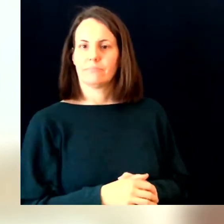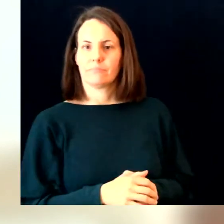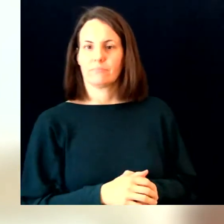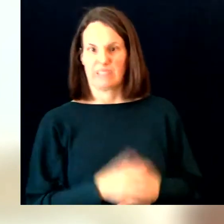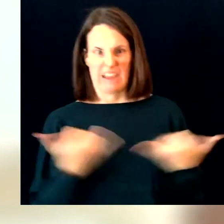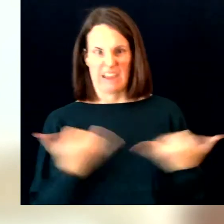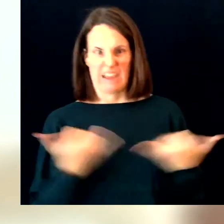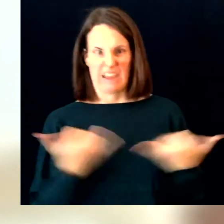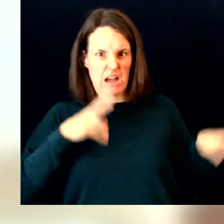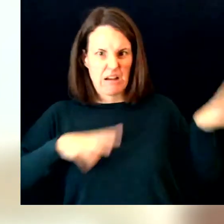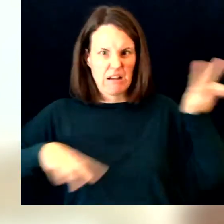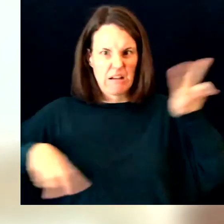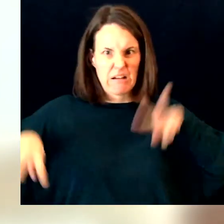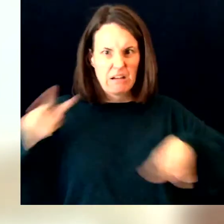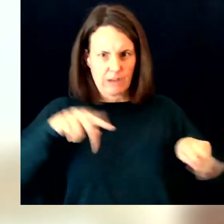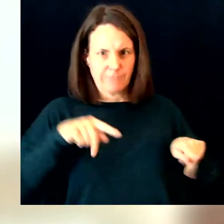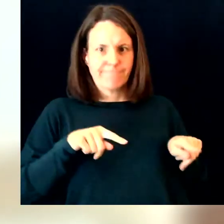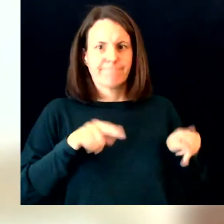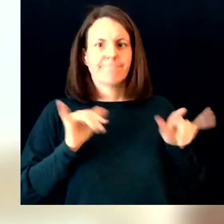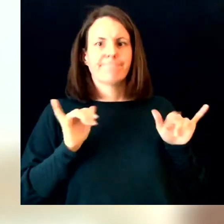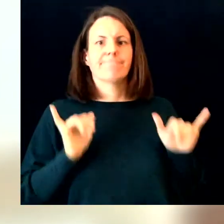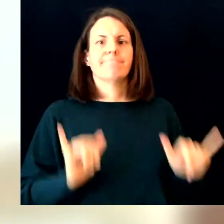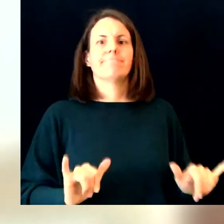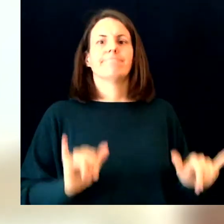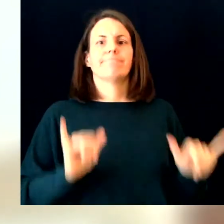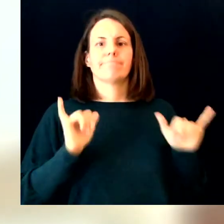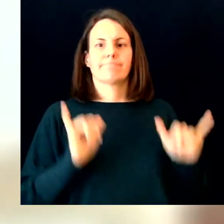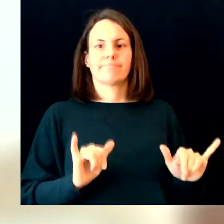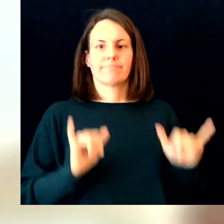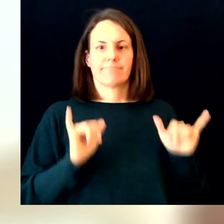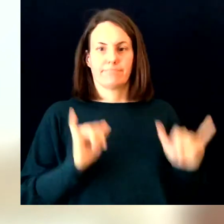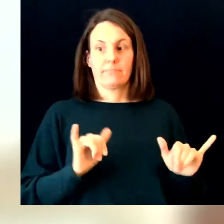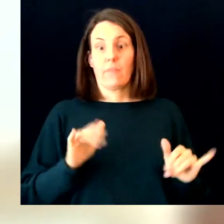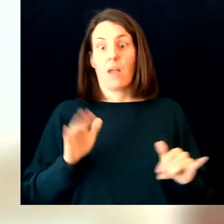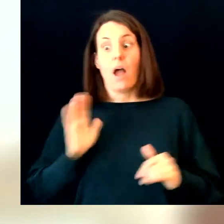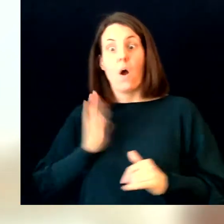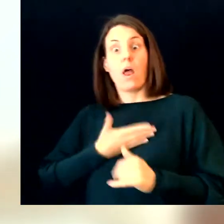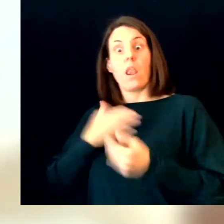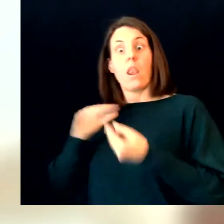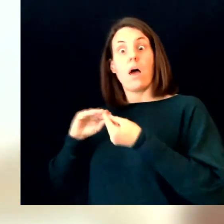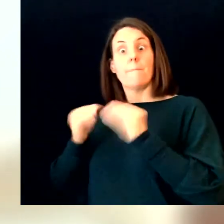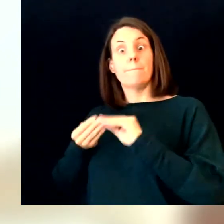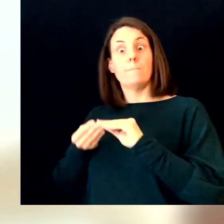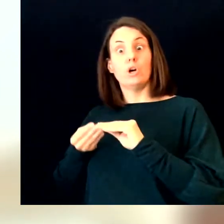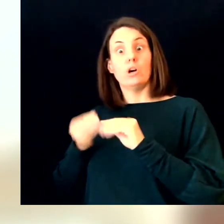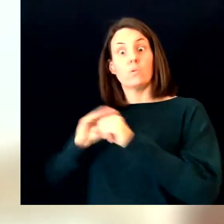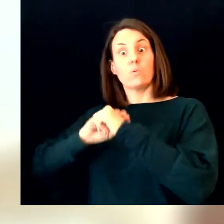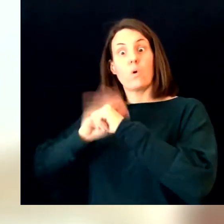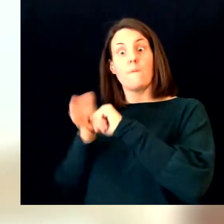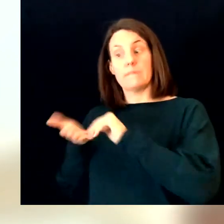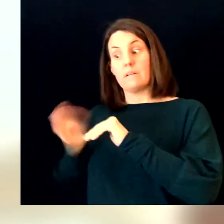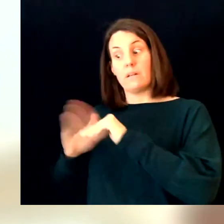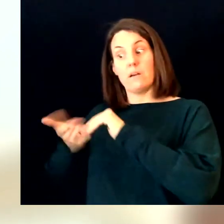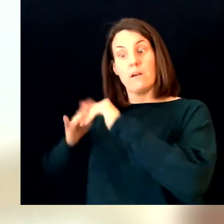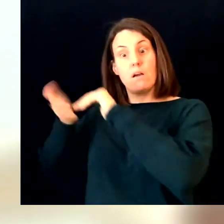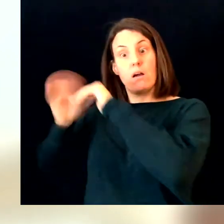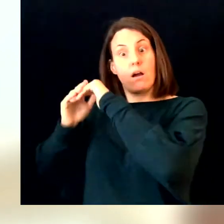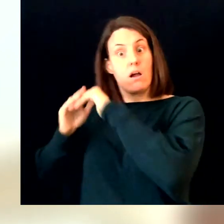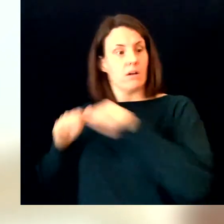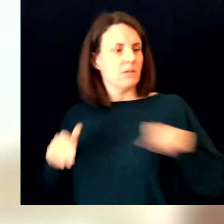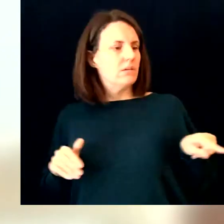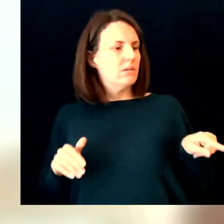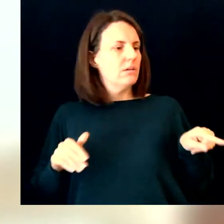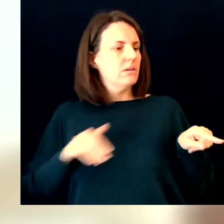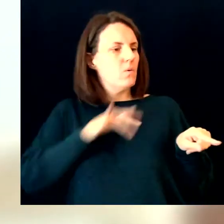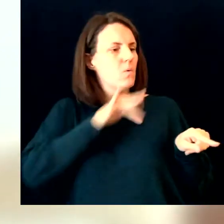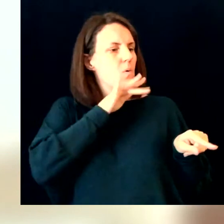up. And the lessons we've learned across the country is that it's sort of followed the same peaks and valleys of